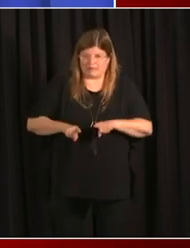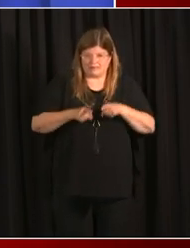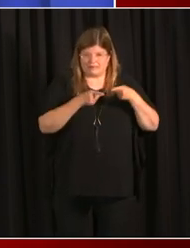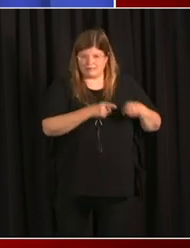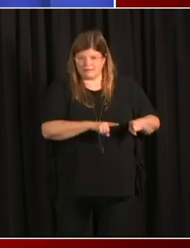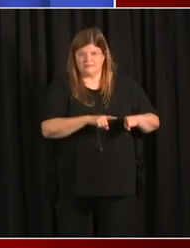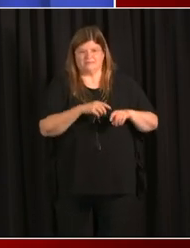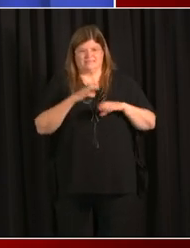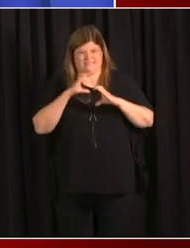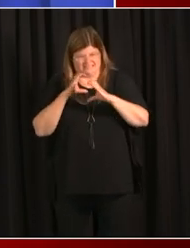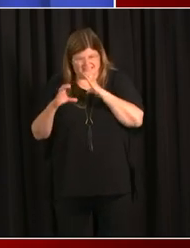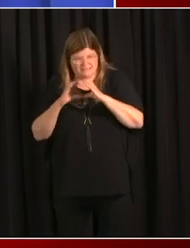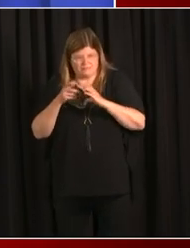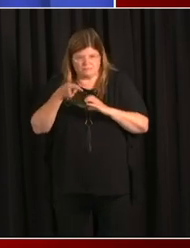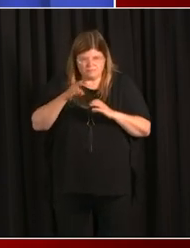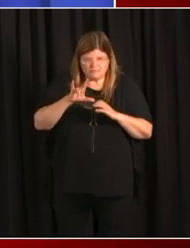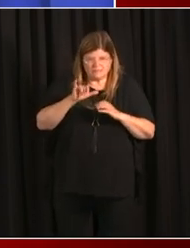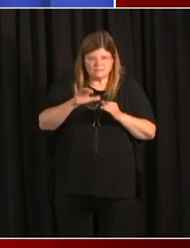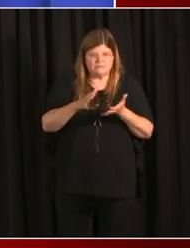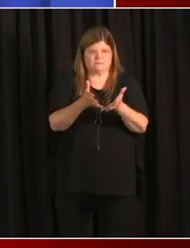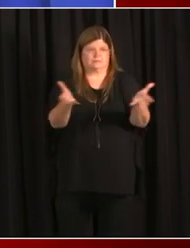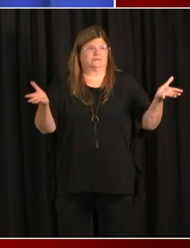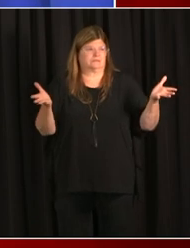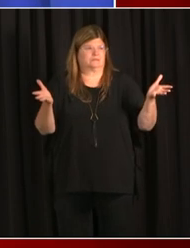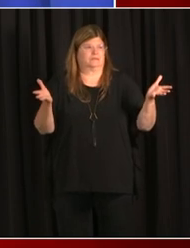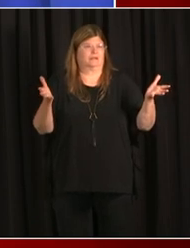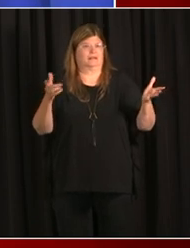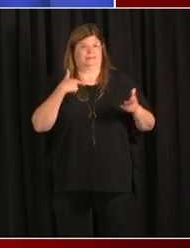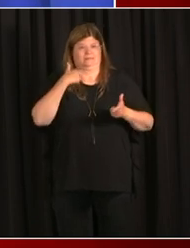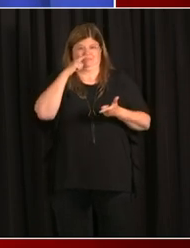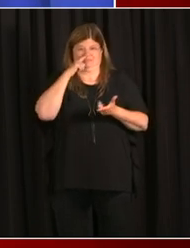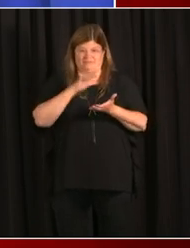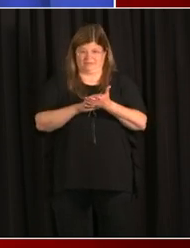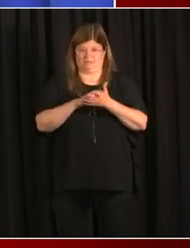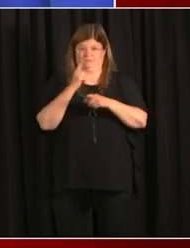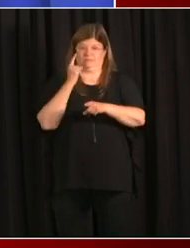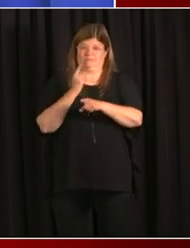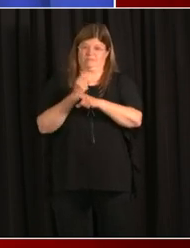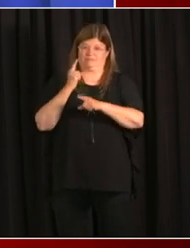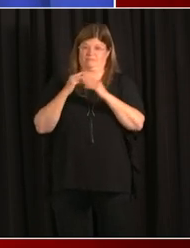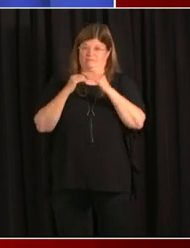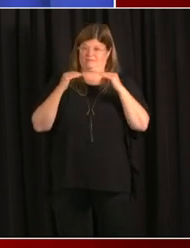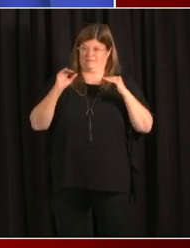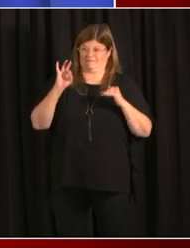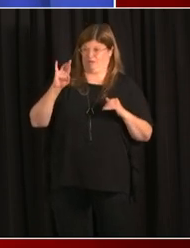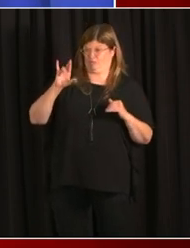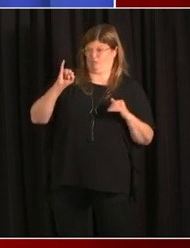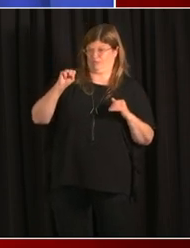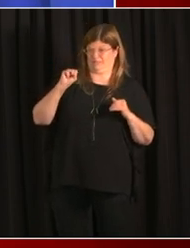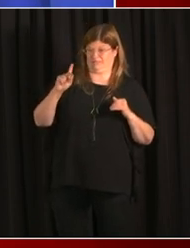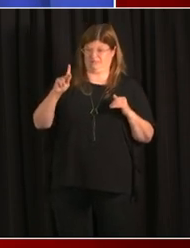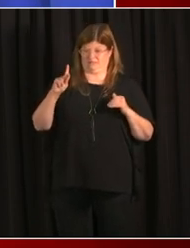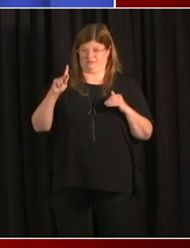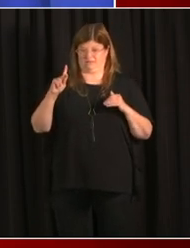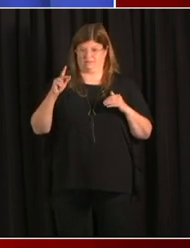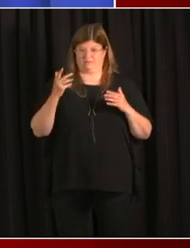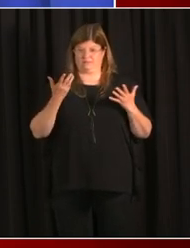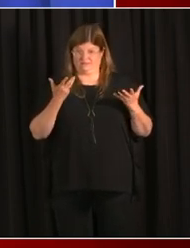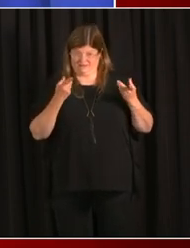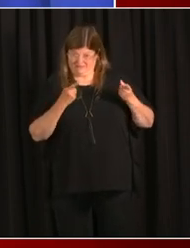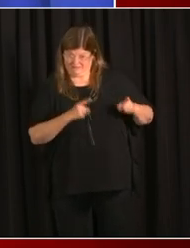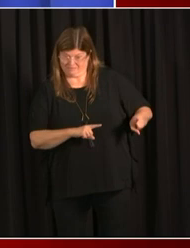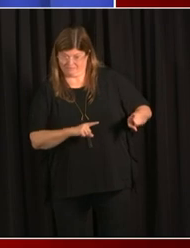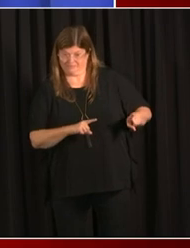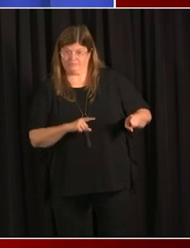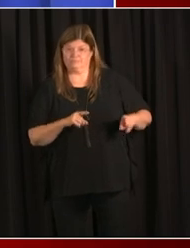also communicating to the public that we believe that the appropriate level of risk is occurring